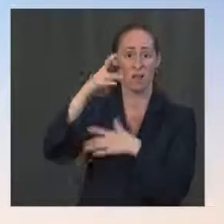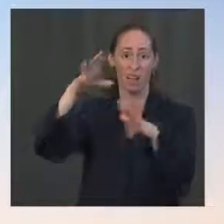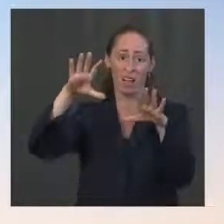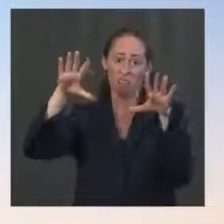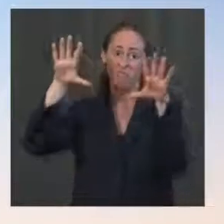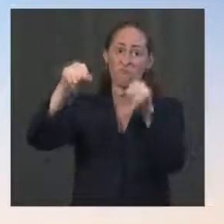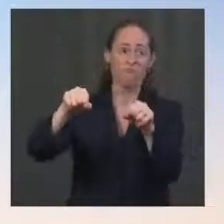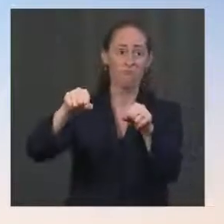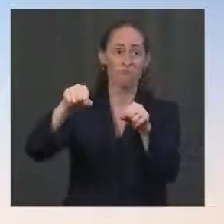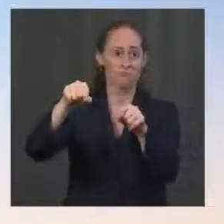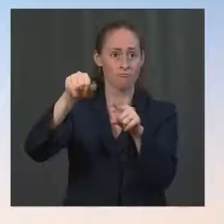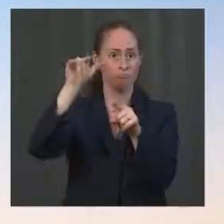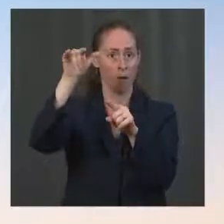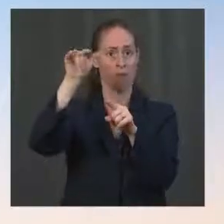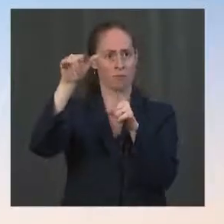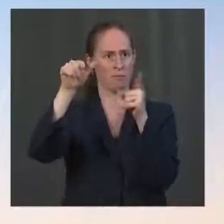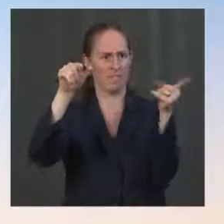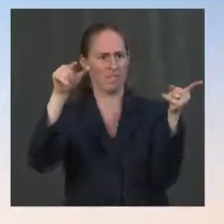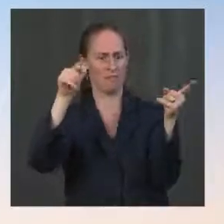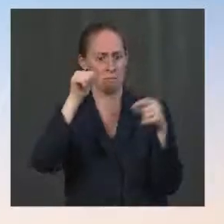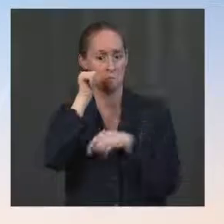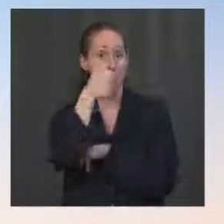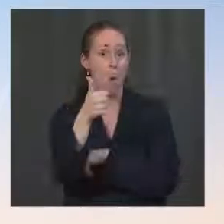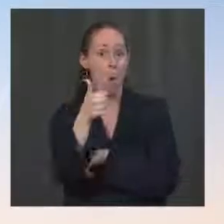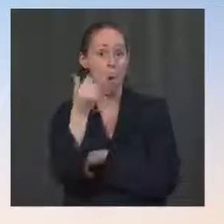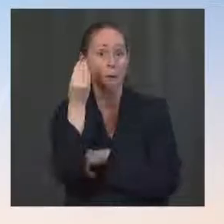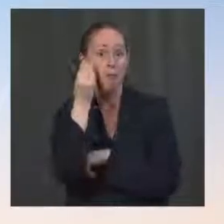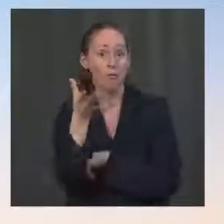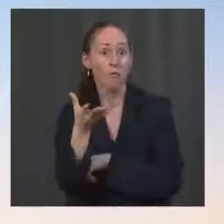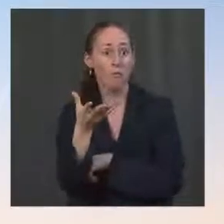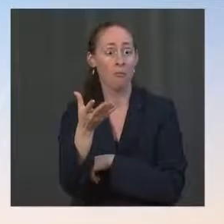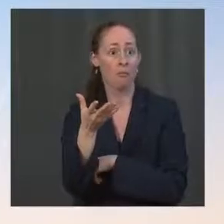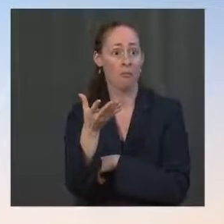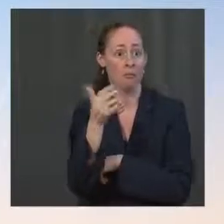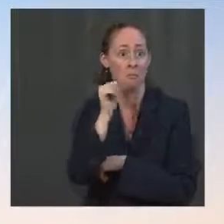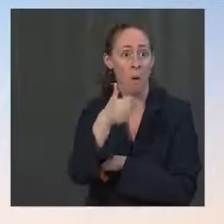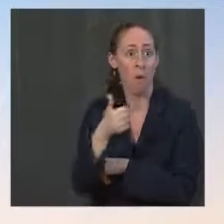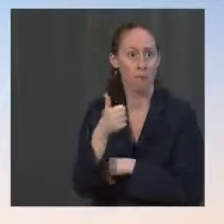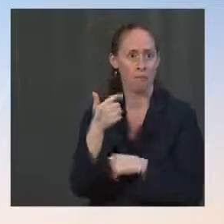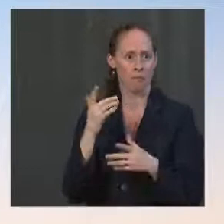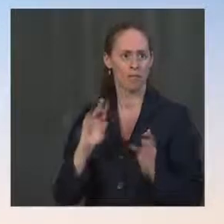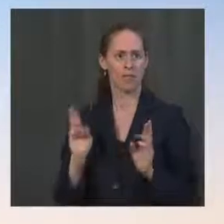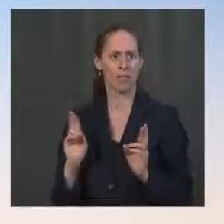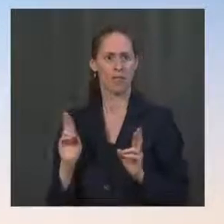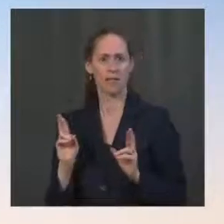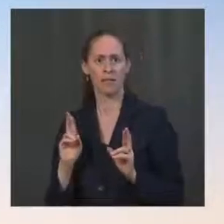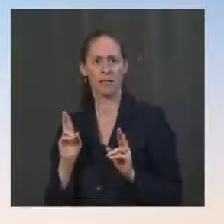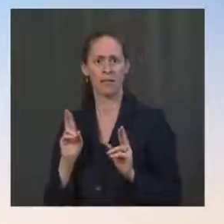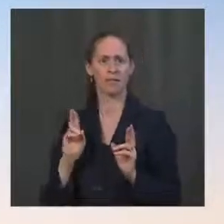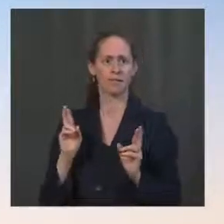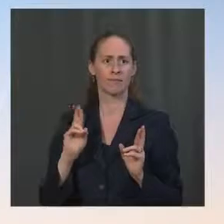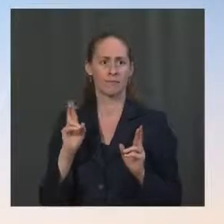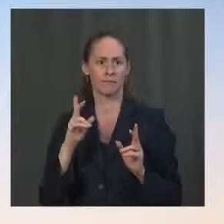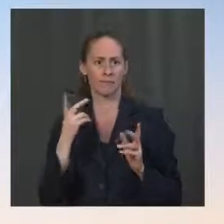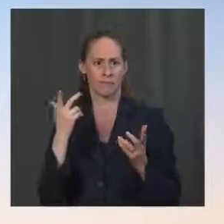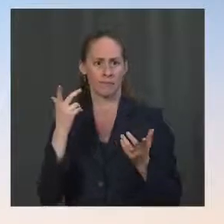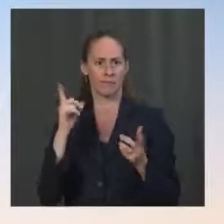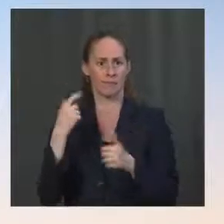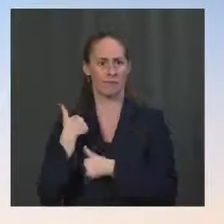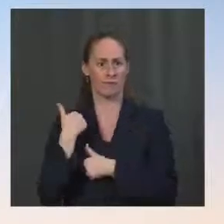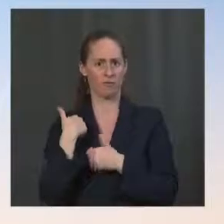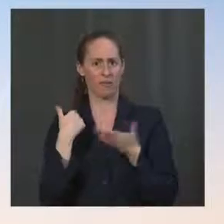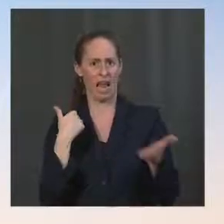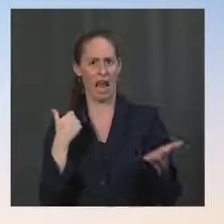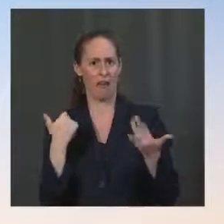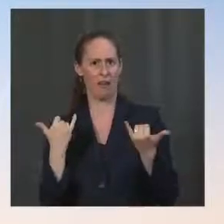there may already be some infiltration into parts controlled by the military, HKIA. I'm wondering, has the